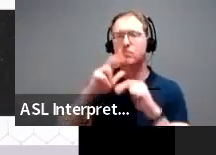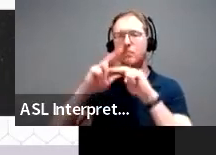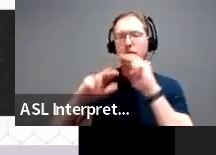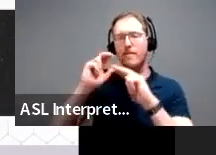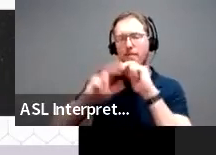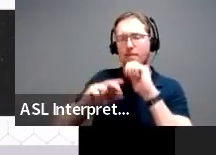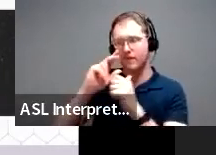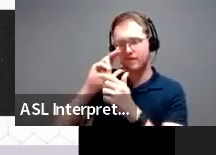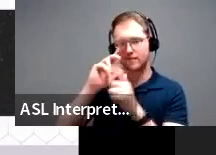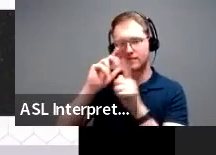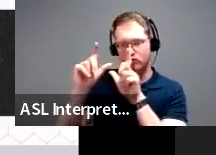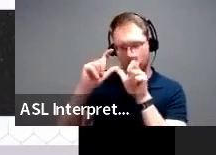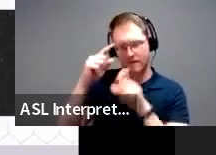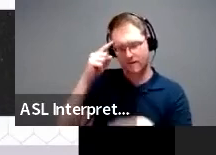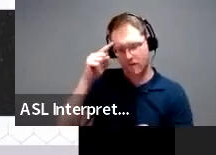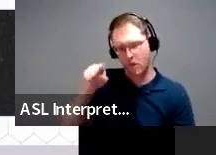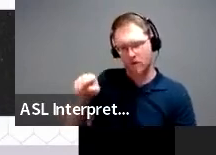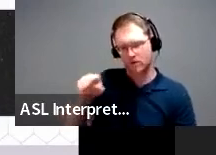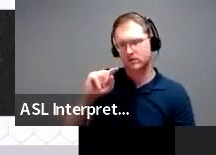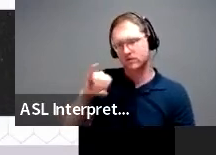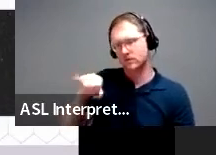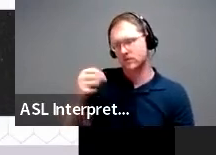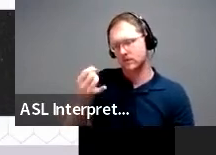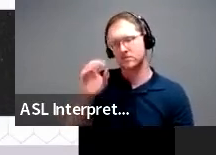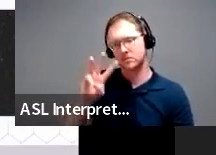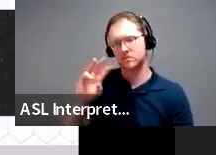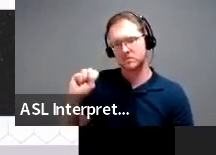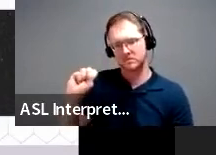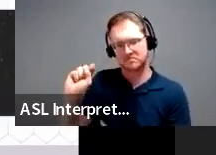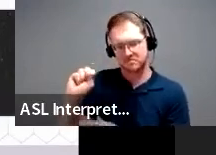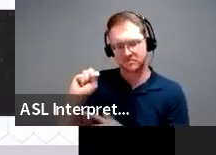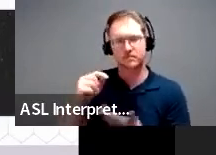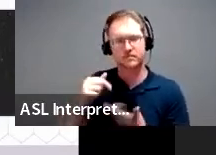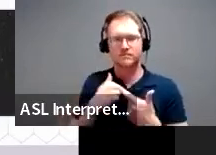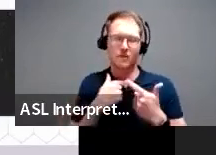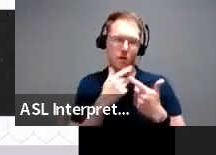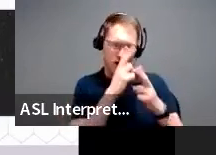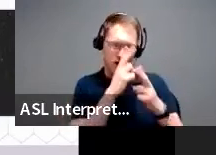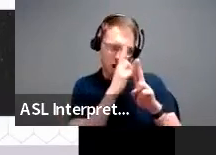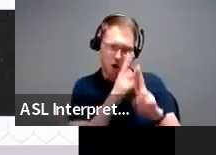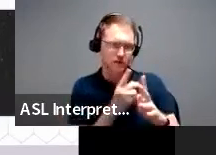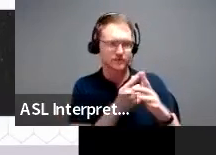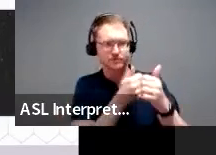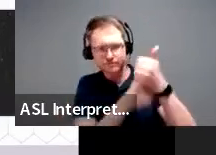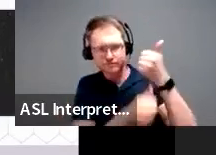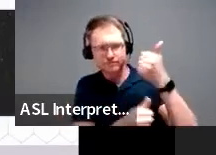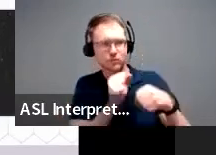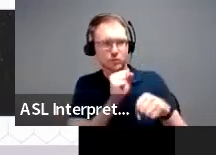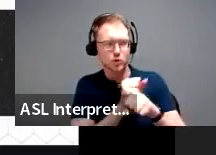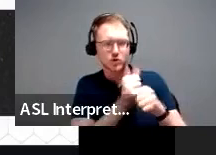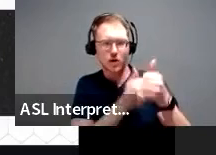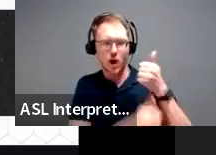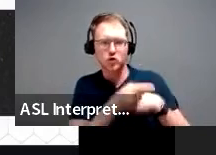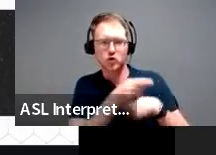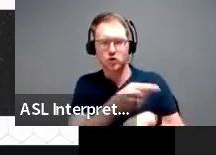Telescope. And I'm very honored to be working under her leadership for this project.